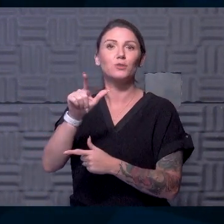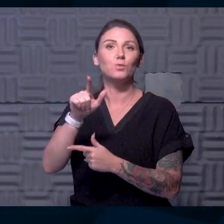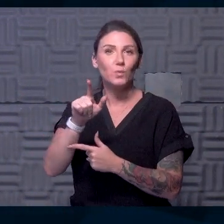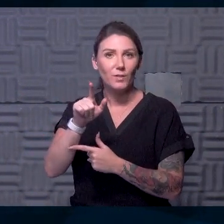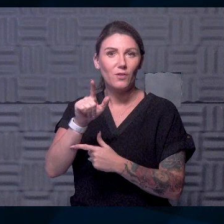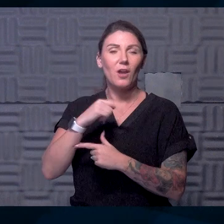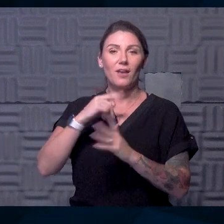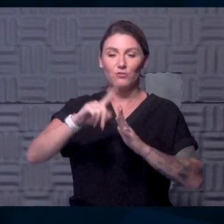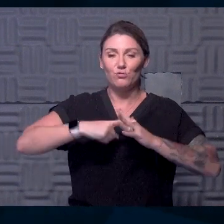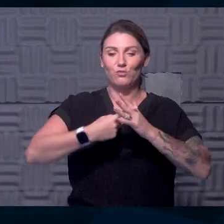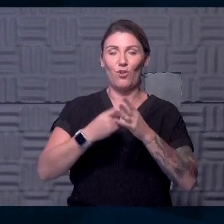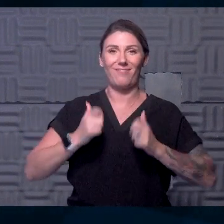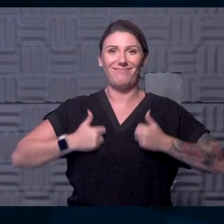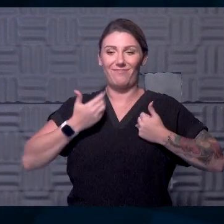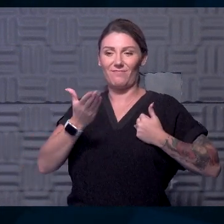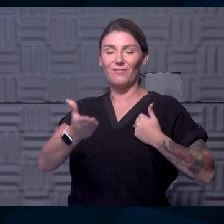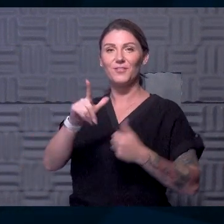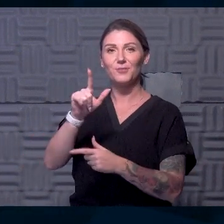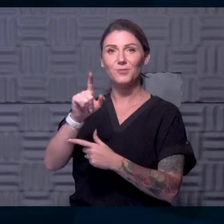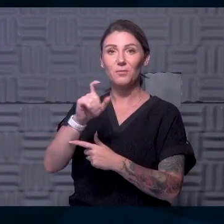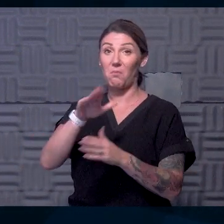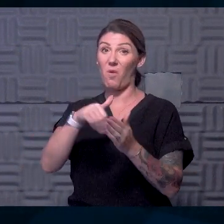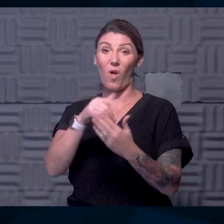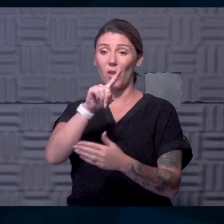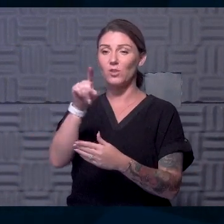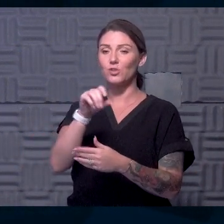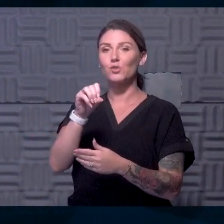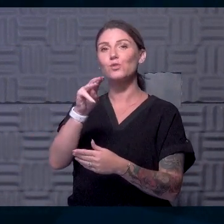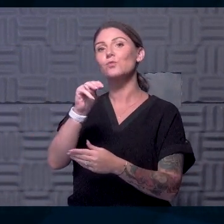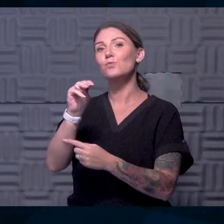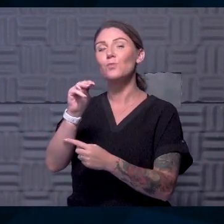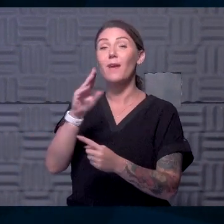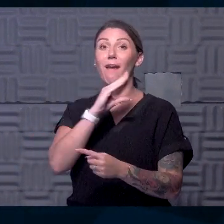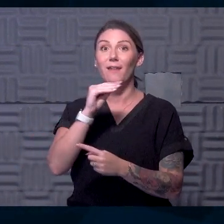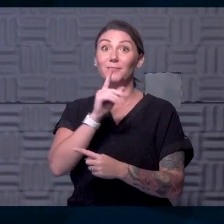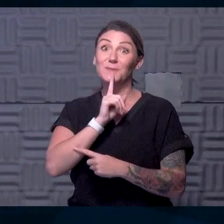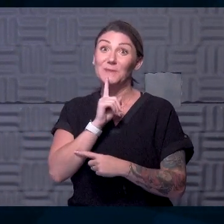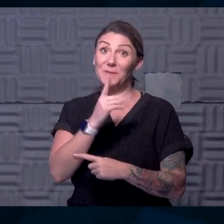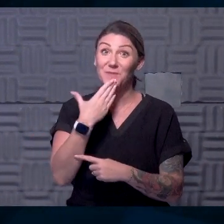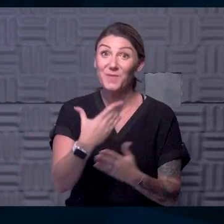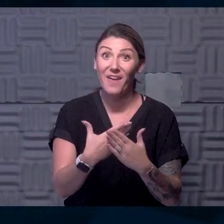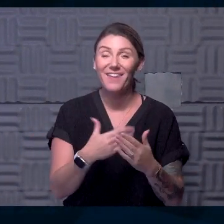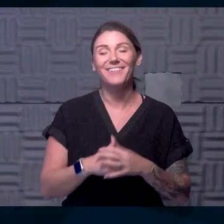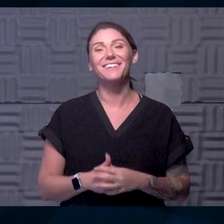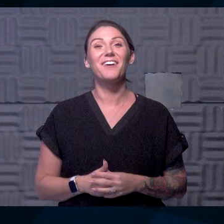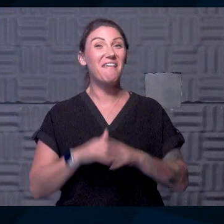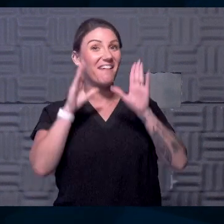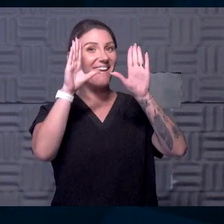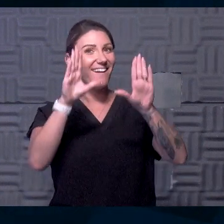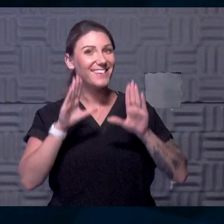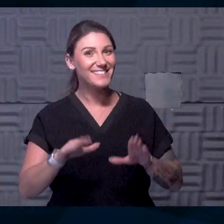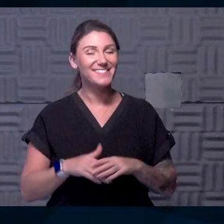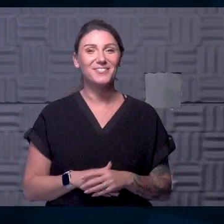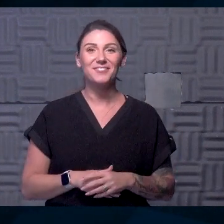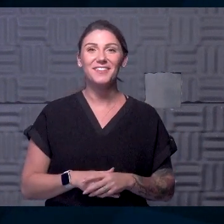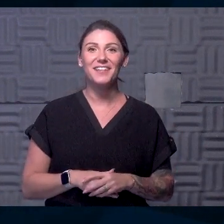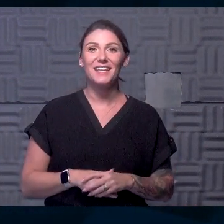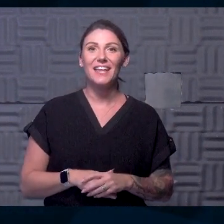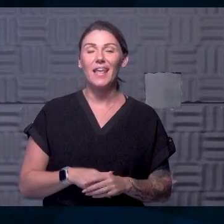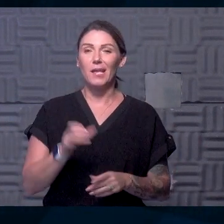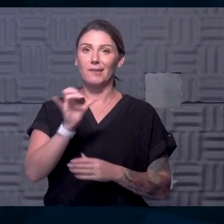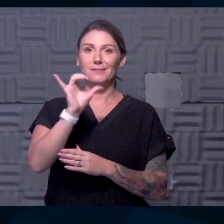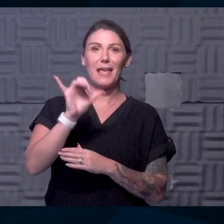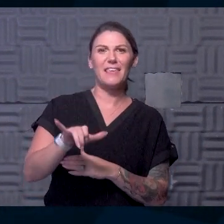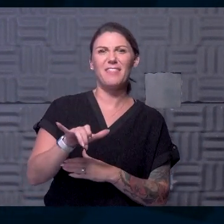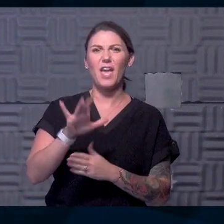start living there the 21st, and yeah, it's all on Zoom and everything. And it's actually going really well. So. Awesome. Well, it's kind of like